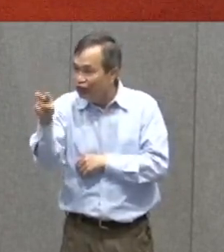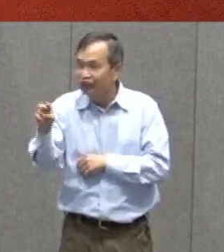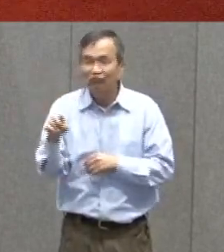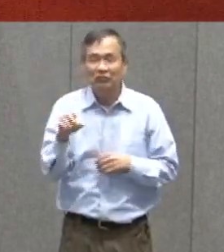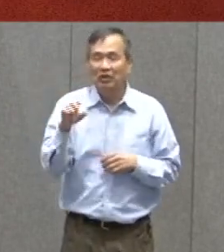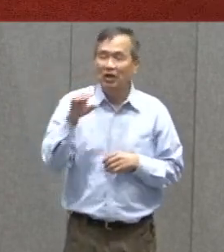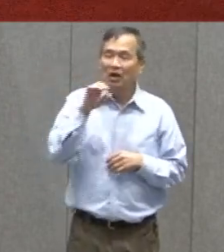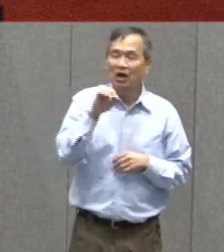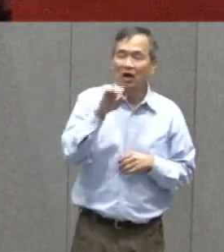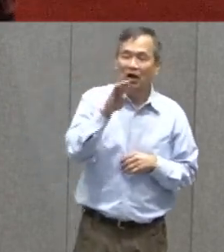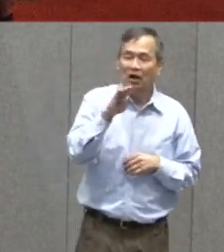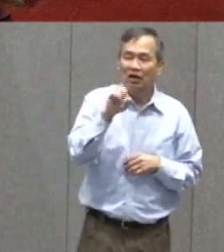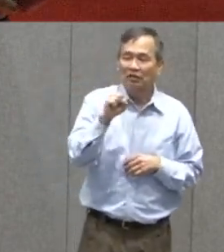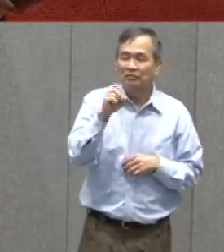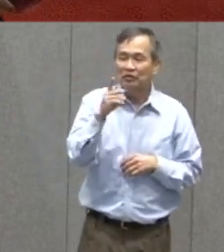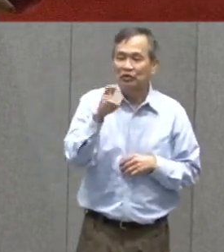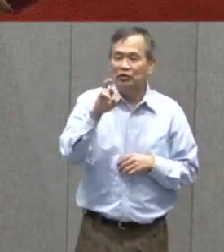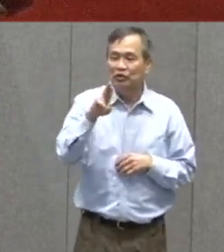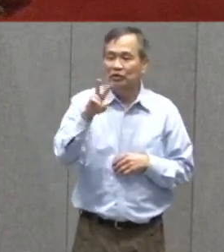write,